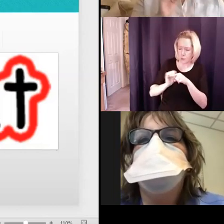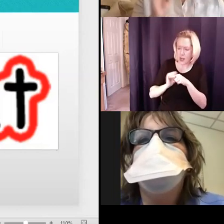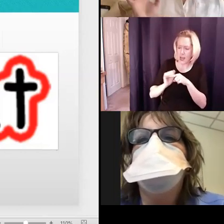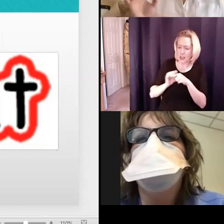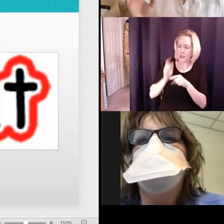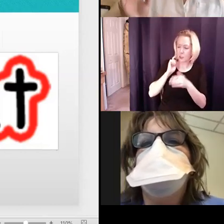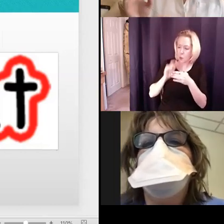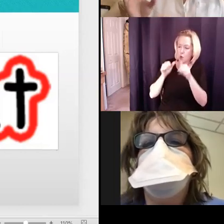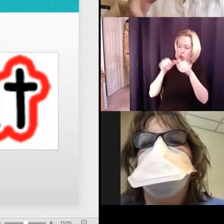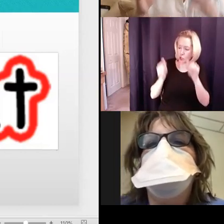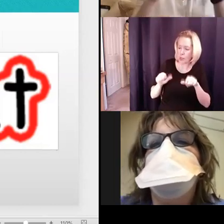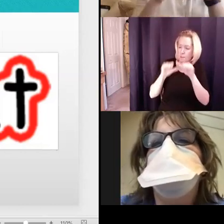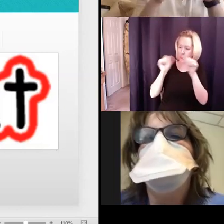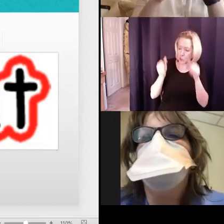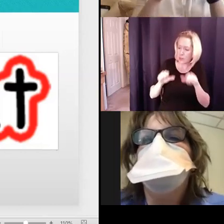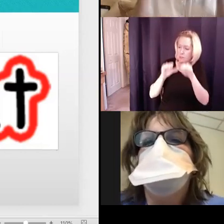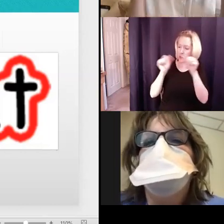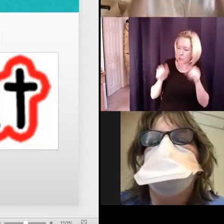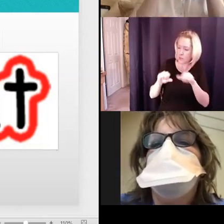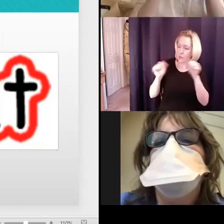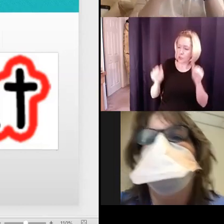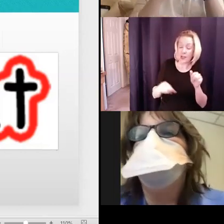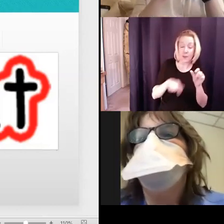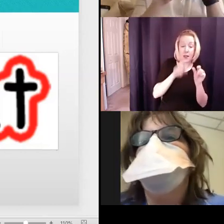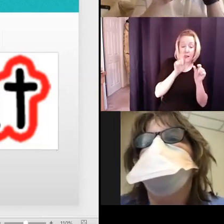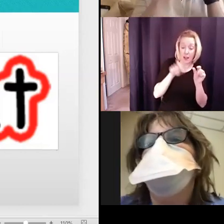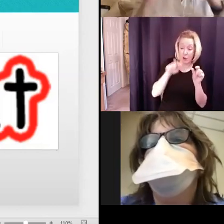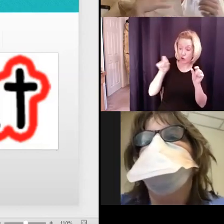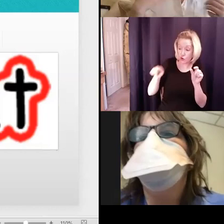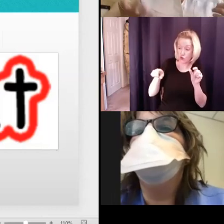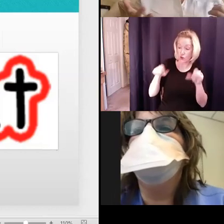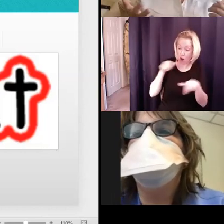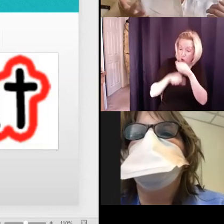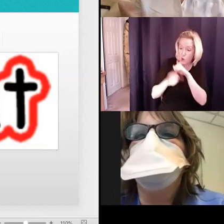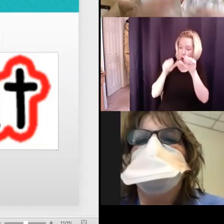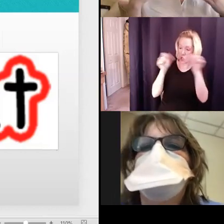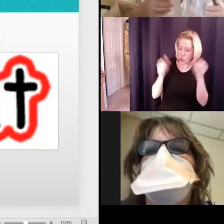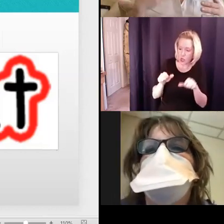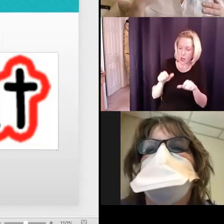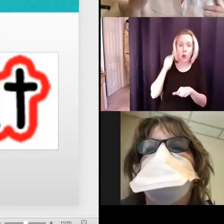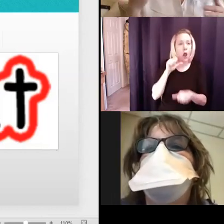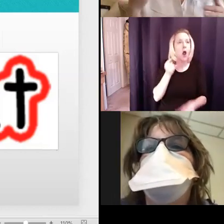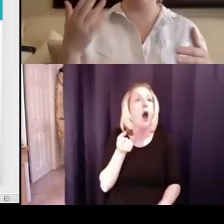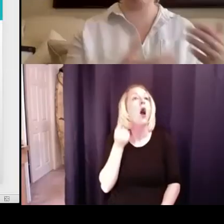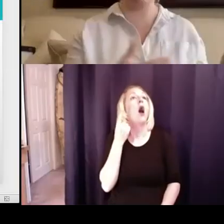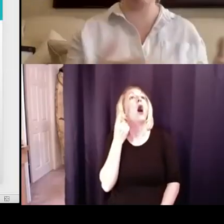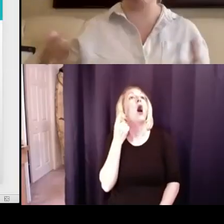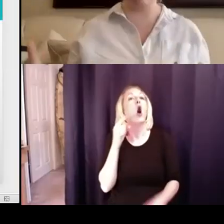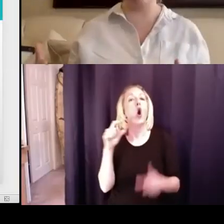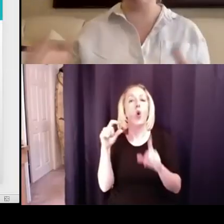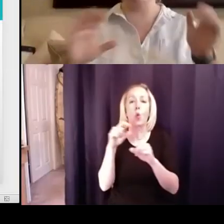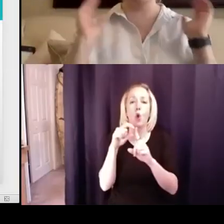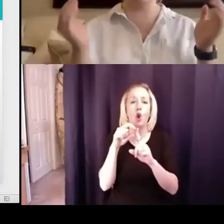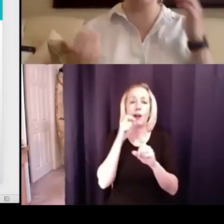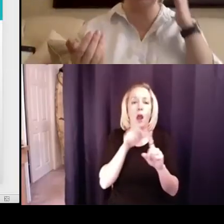the word and that all of these letters were in one shape, she started to understand that these are words. It's not just